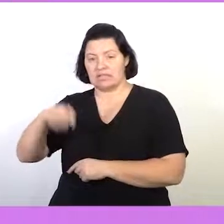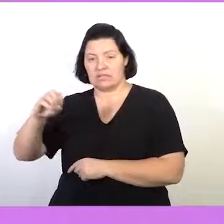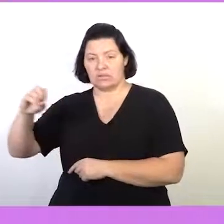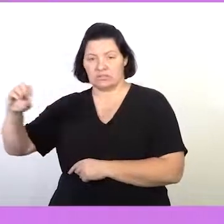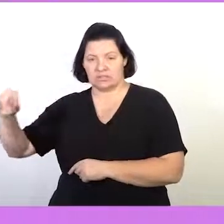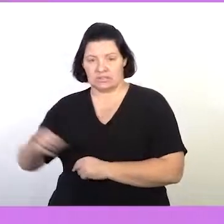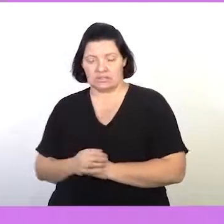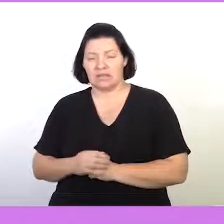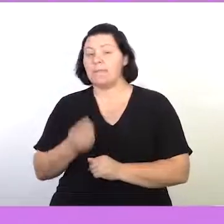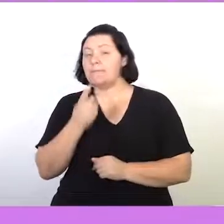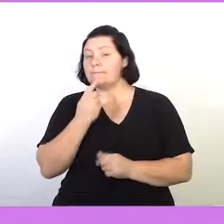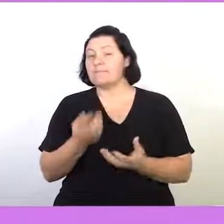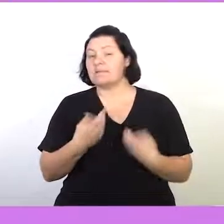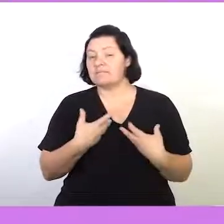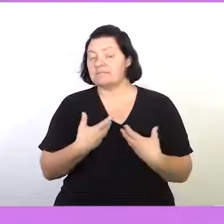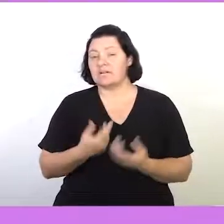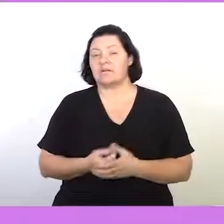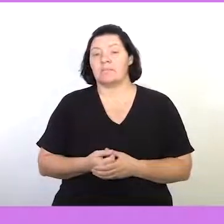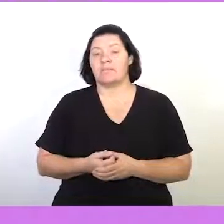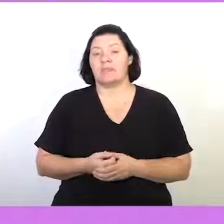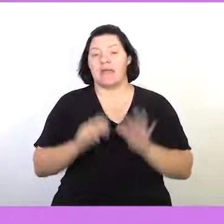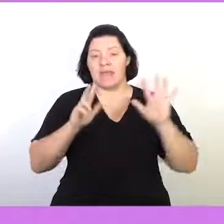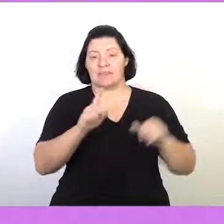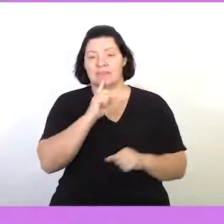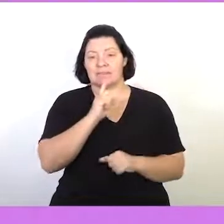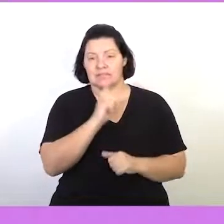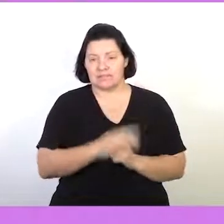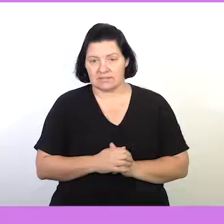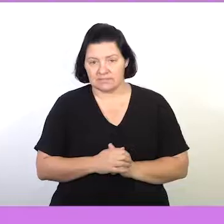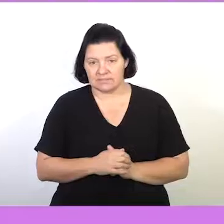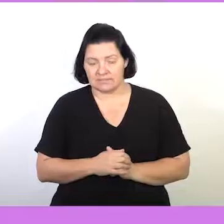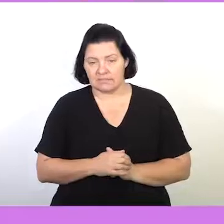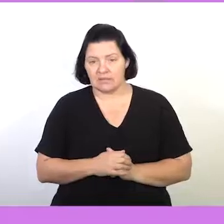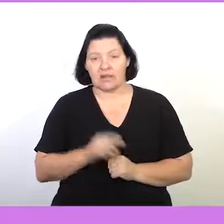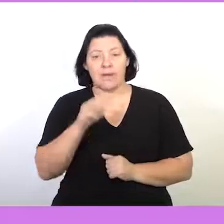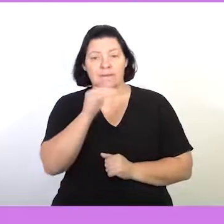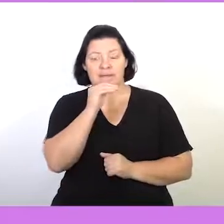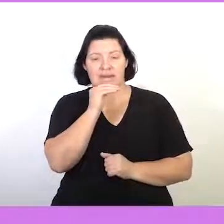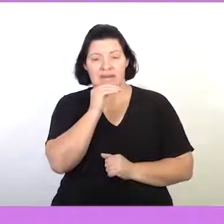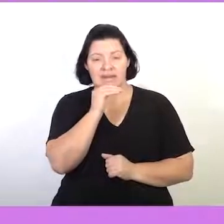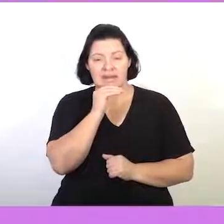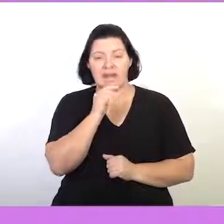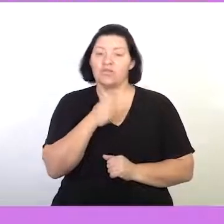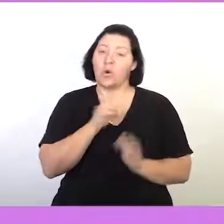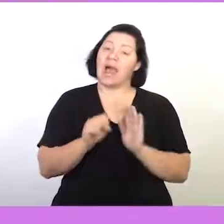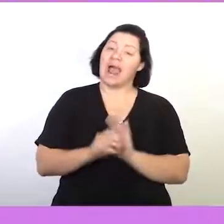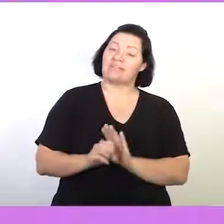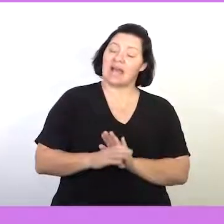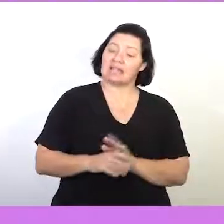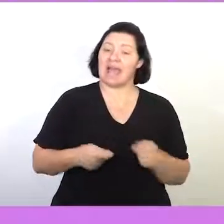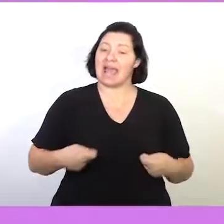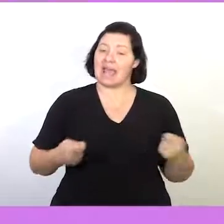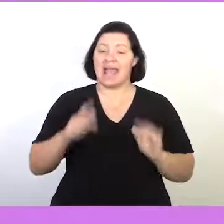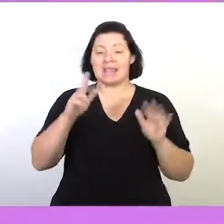40,000. That will give me an answer of 8,000 Rand. Remember, that doesn't mean now that your